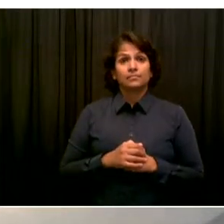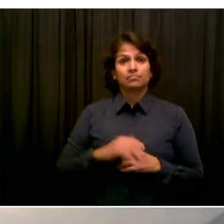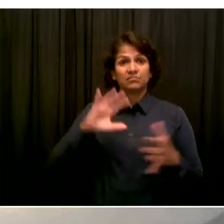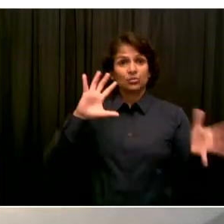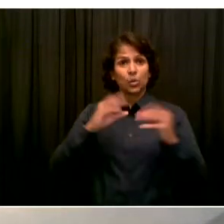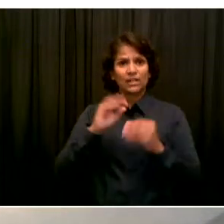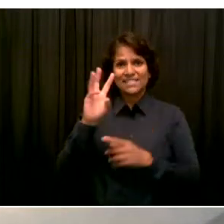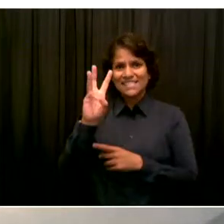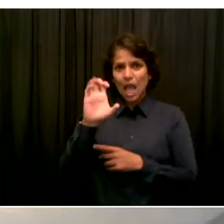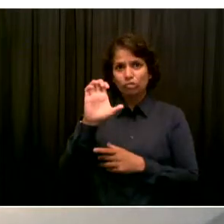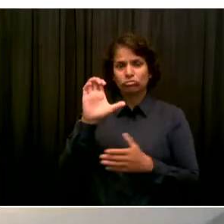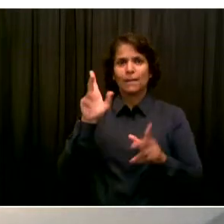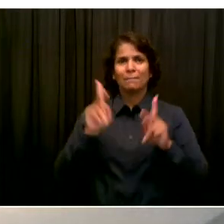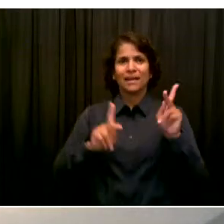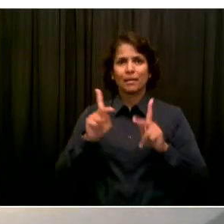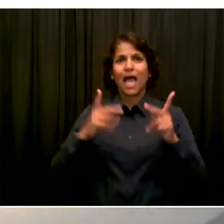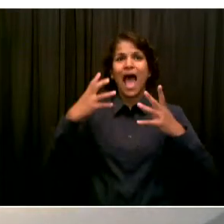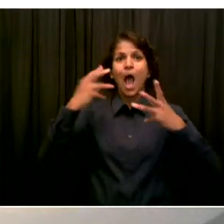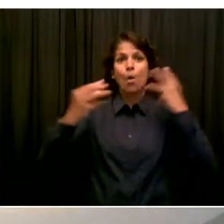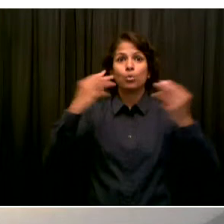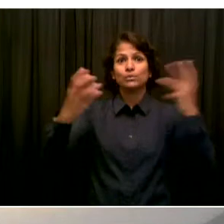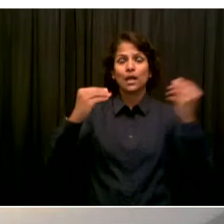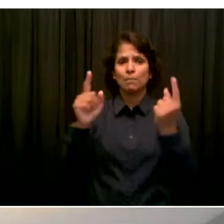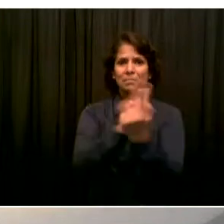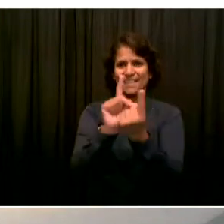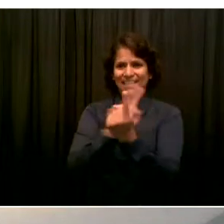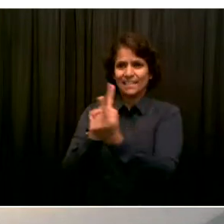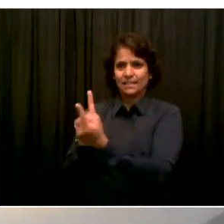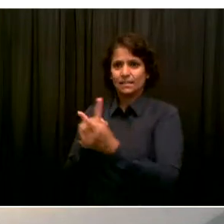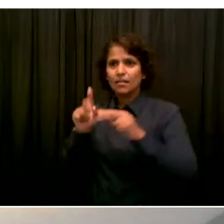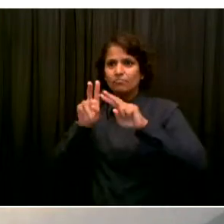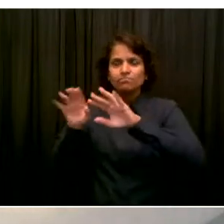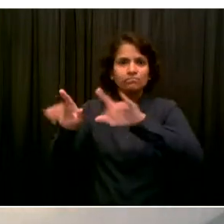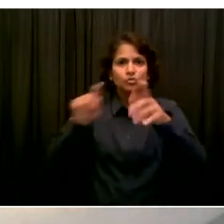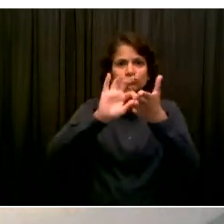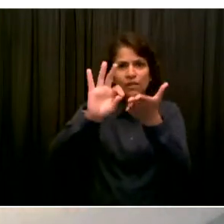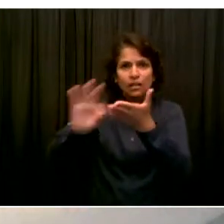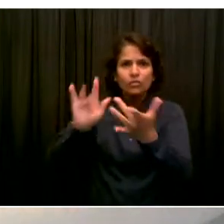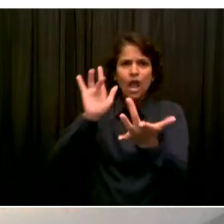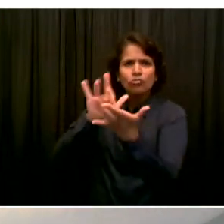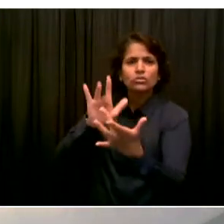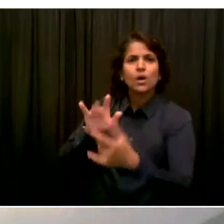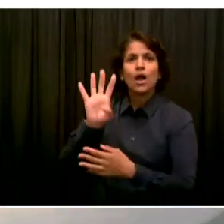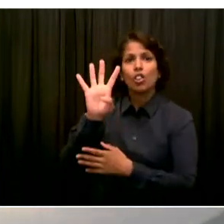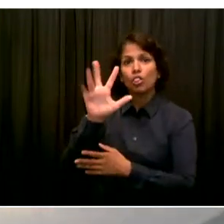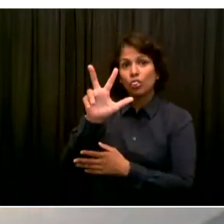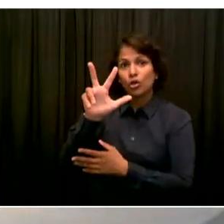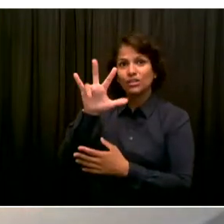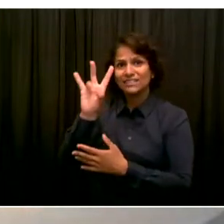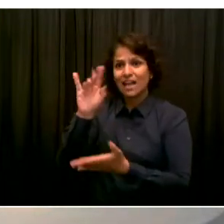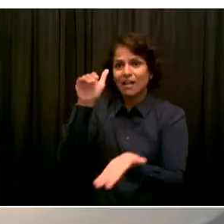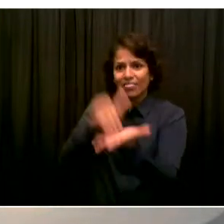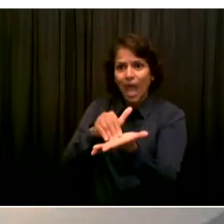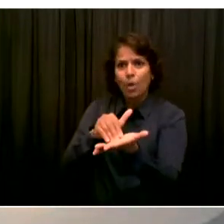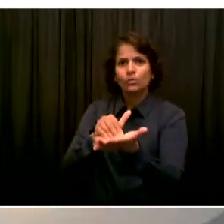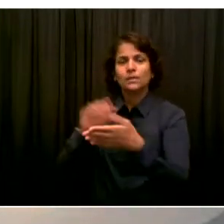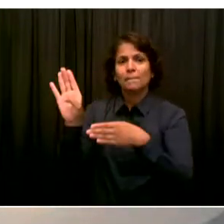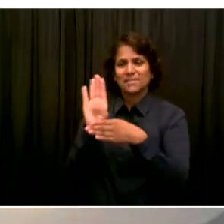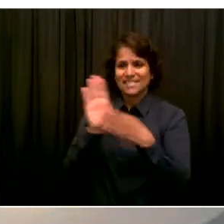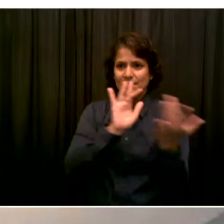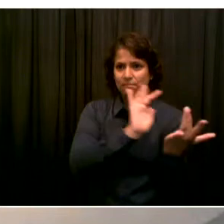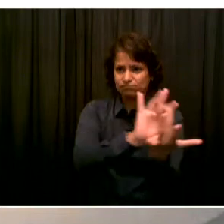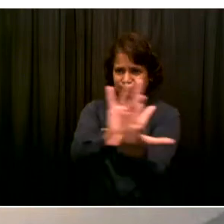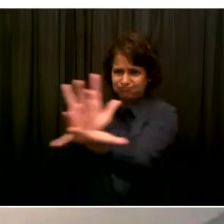in the city, got to about 37,000 businesses. The Department of Small Business Services already